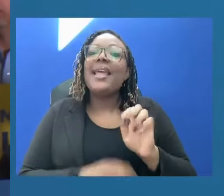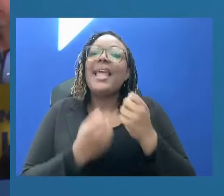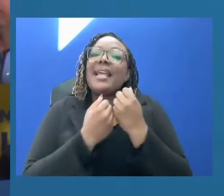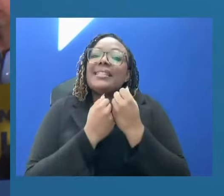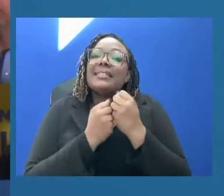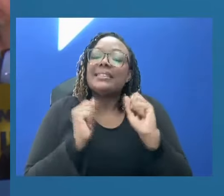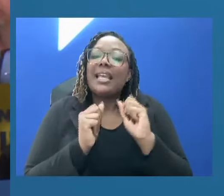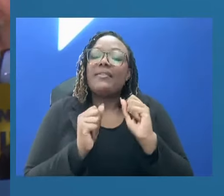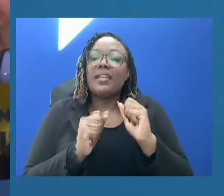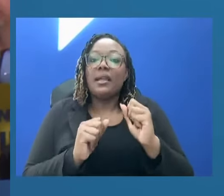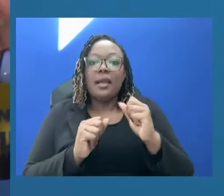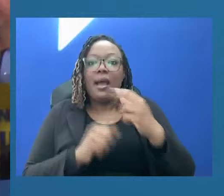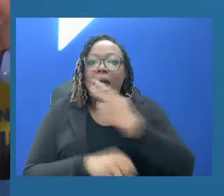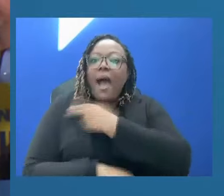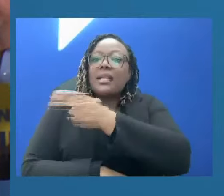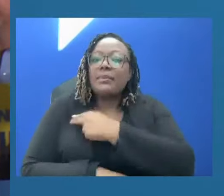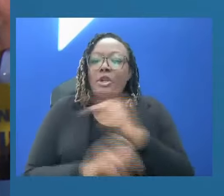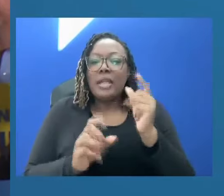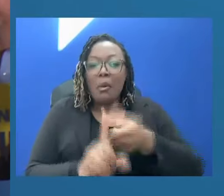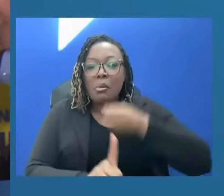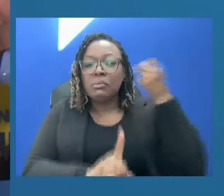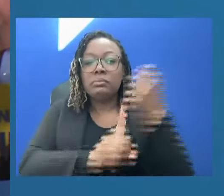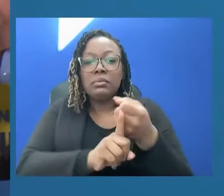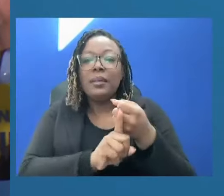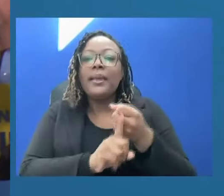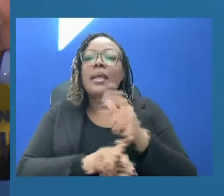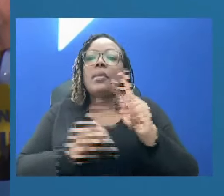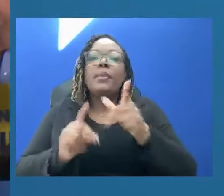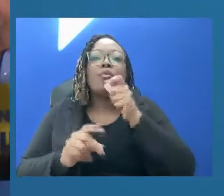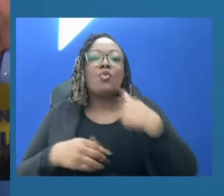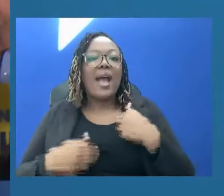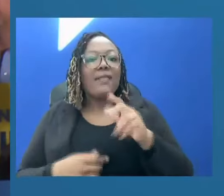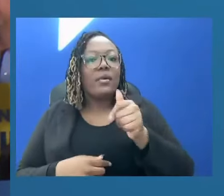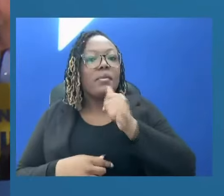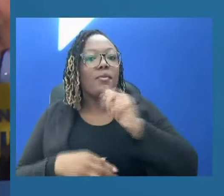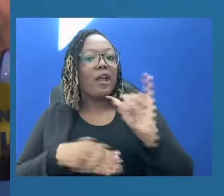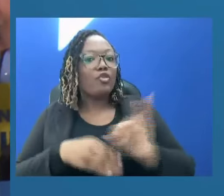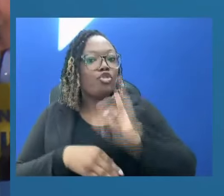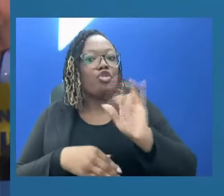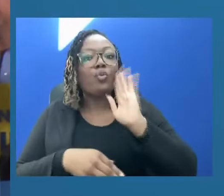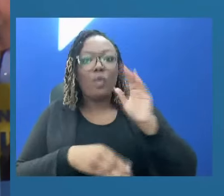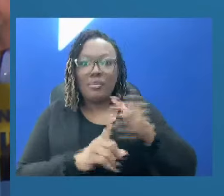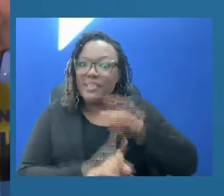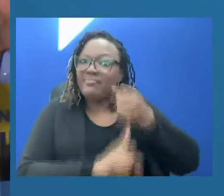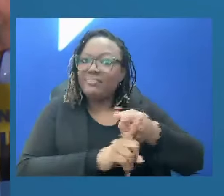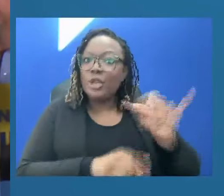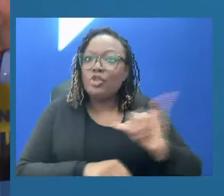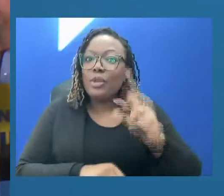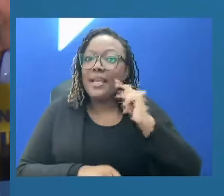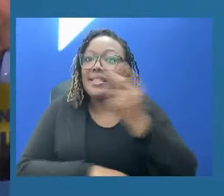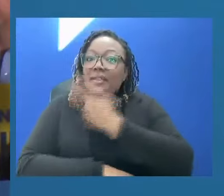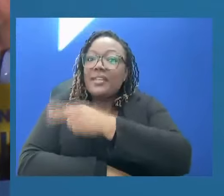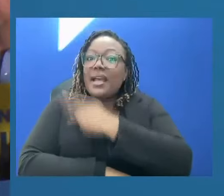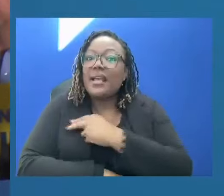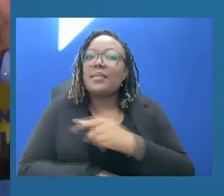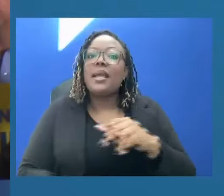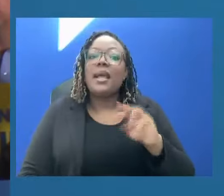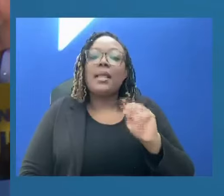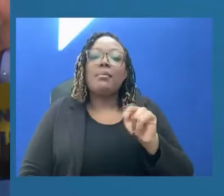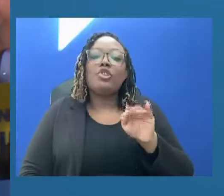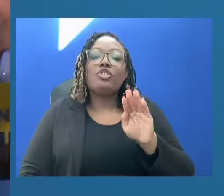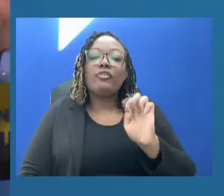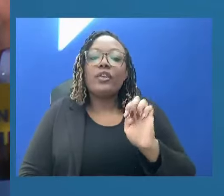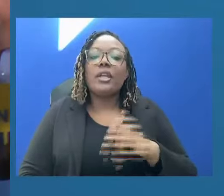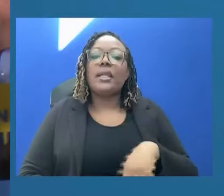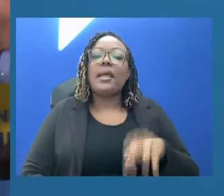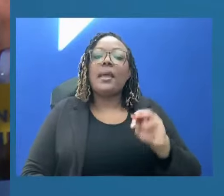hospital, devastated. The people that are on private insurance would also get hurt, because if a hospital like Montefiore, like Mount